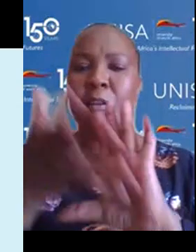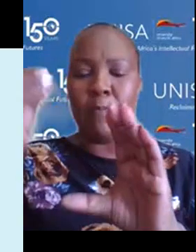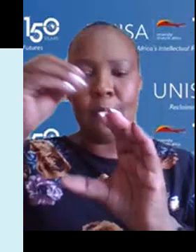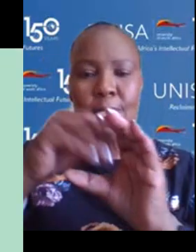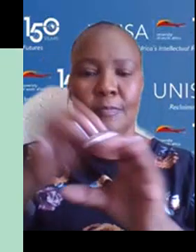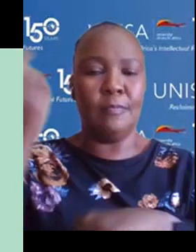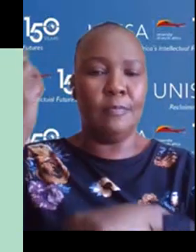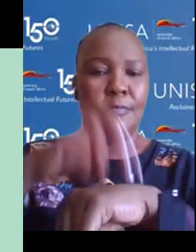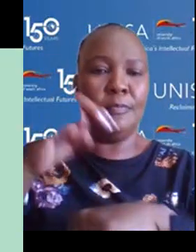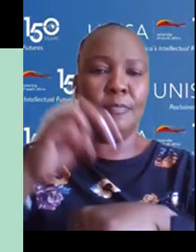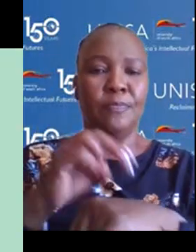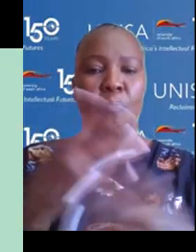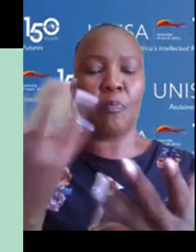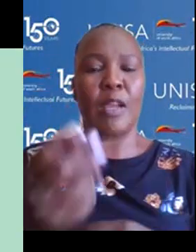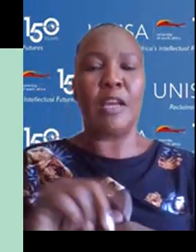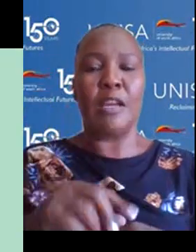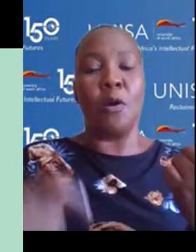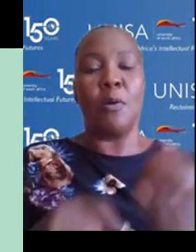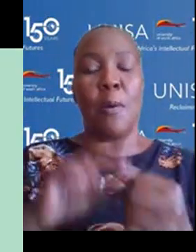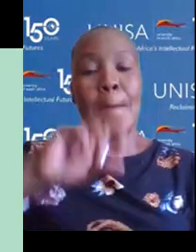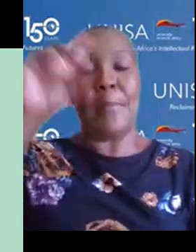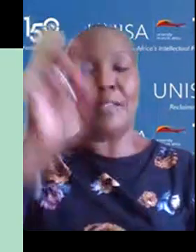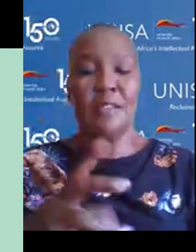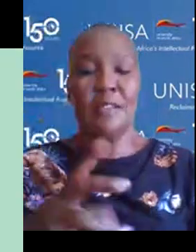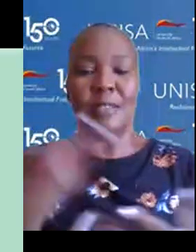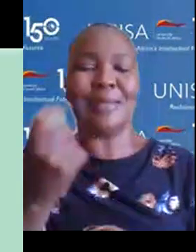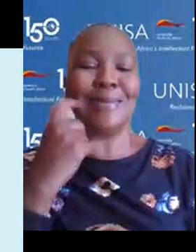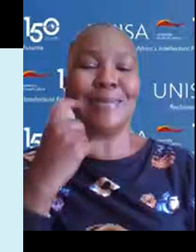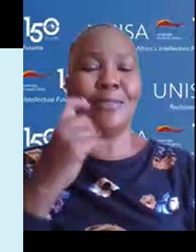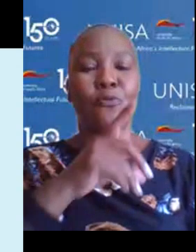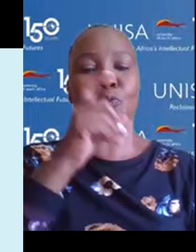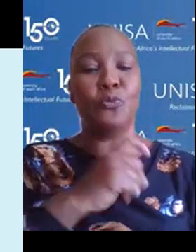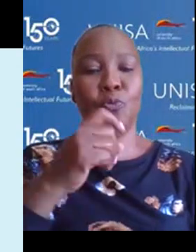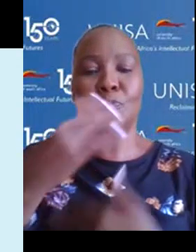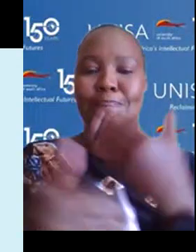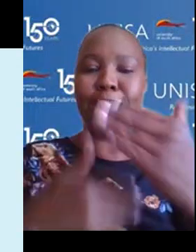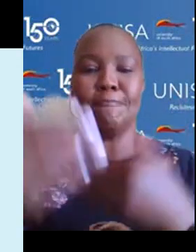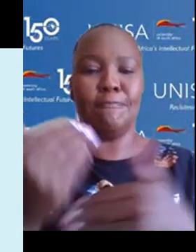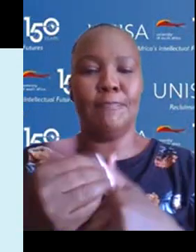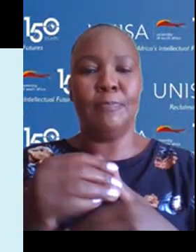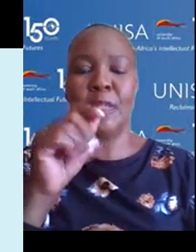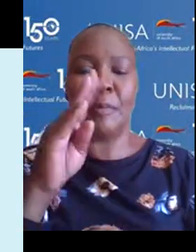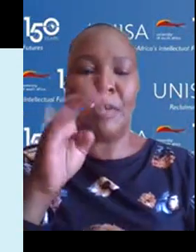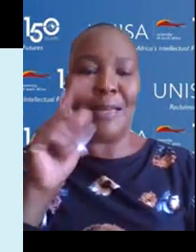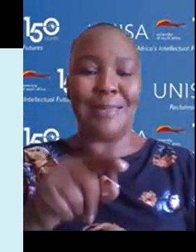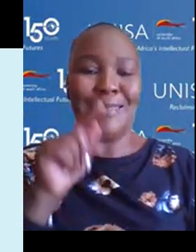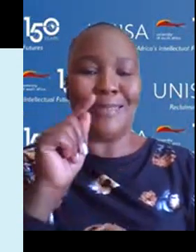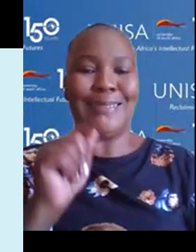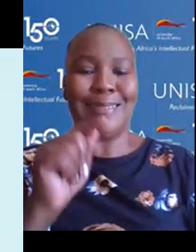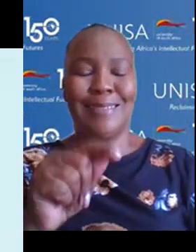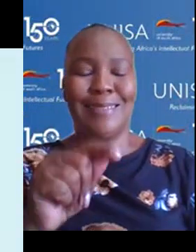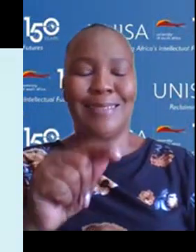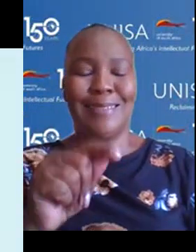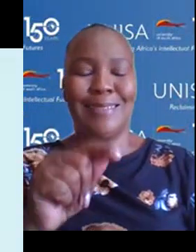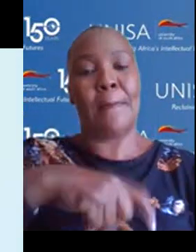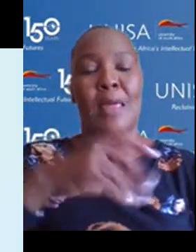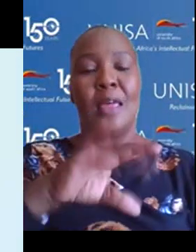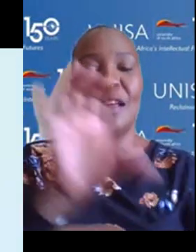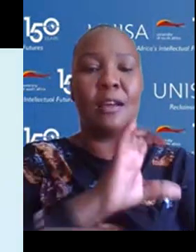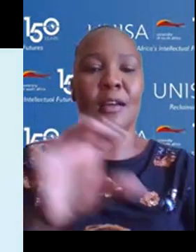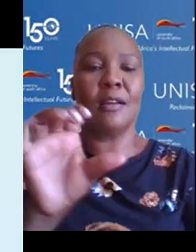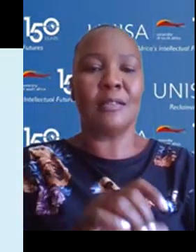be plugged into a power source. This makes them easy to be used on the go. A tablet is another type of portable personal computer. The